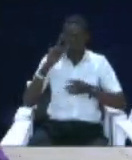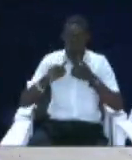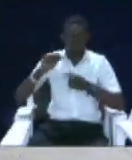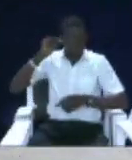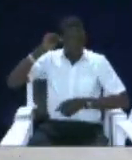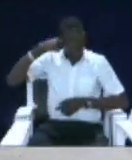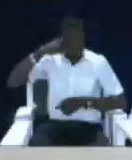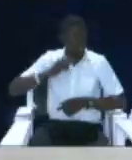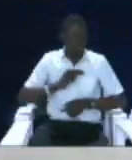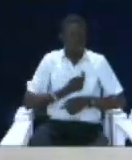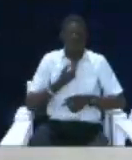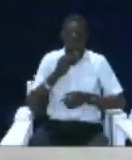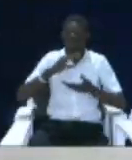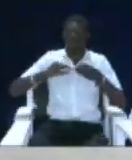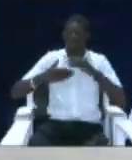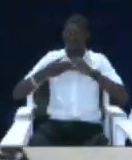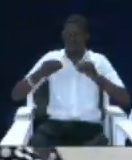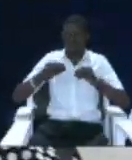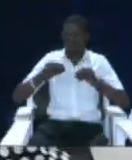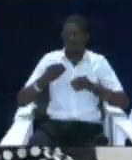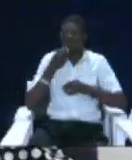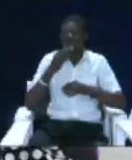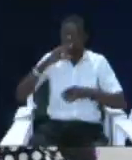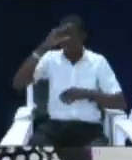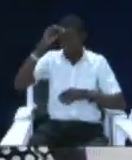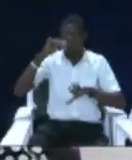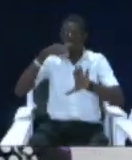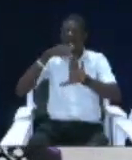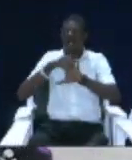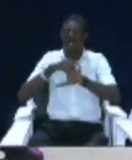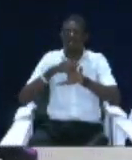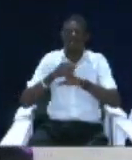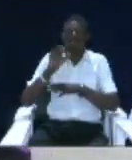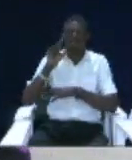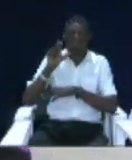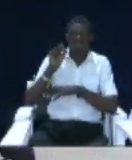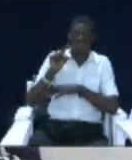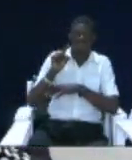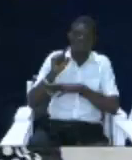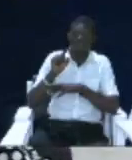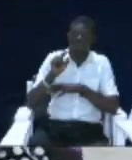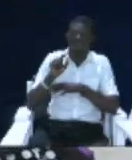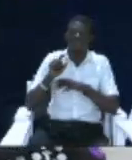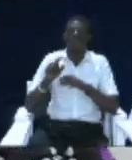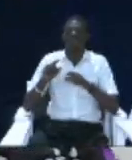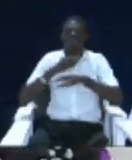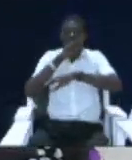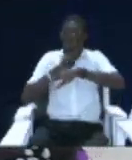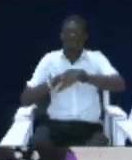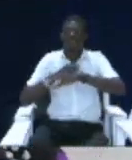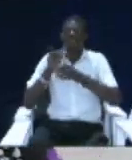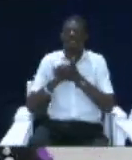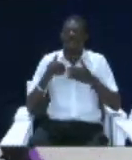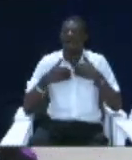us of a story of a man at Surulere Stadium that